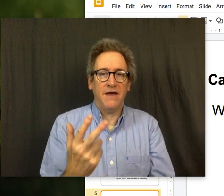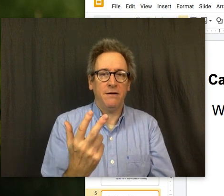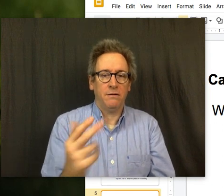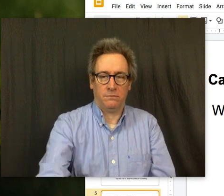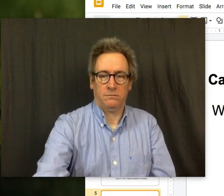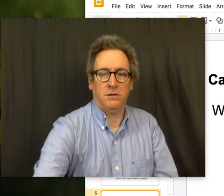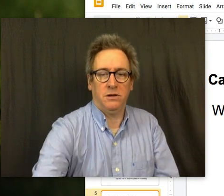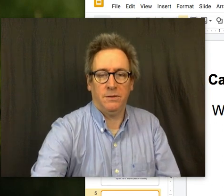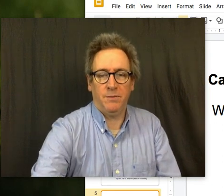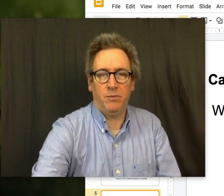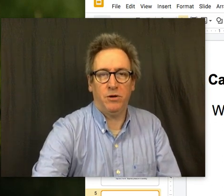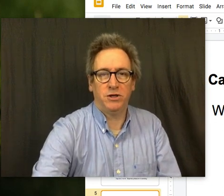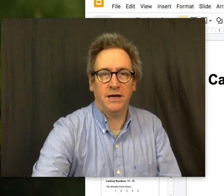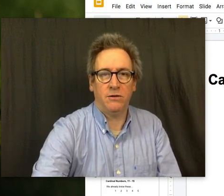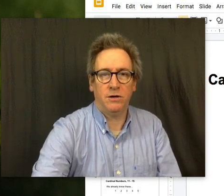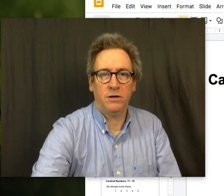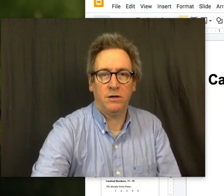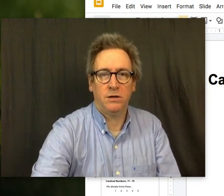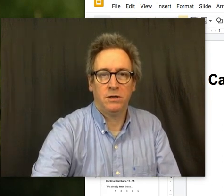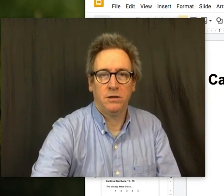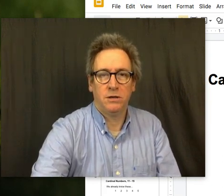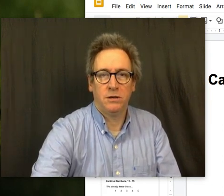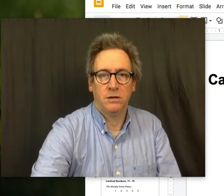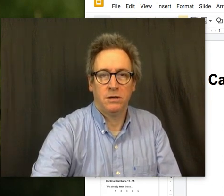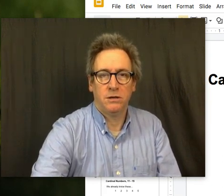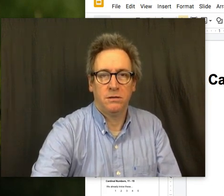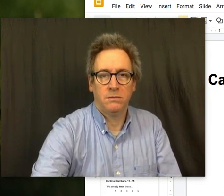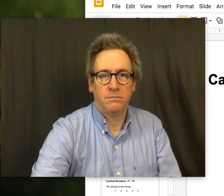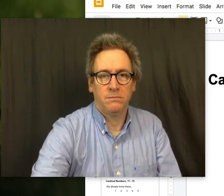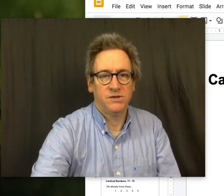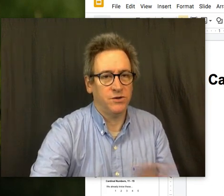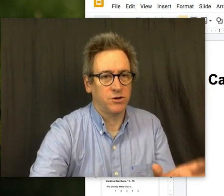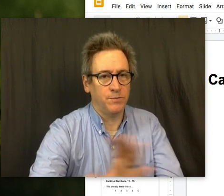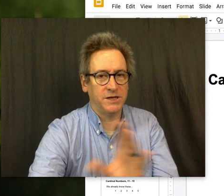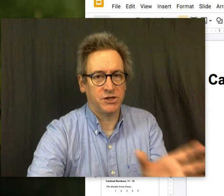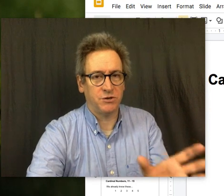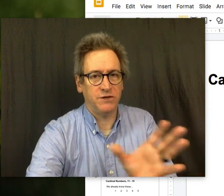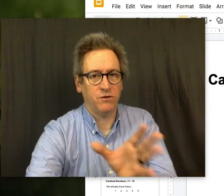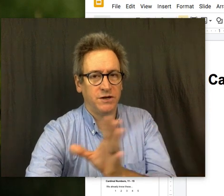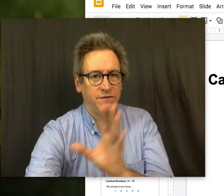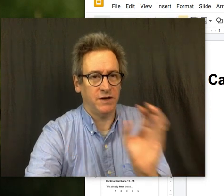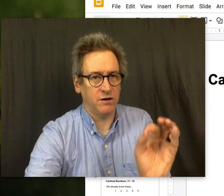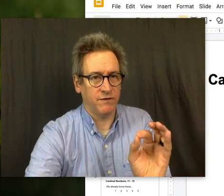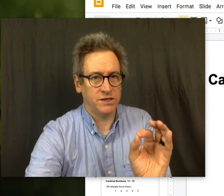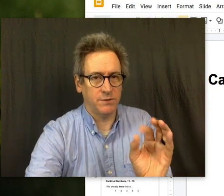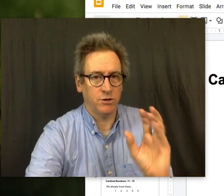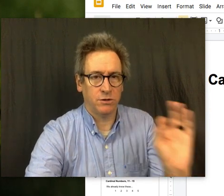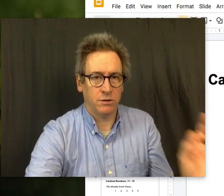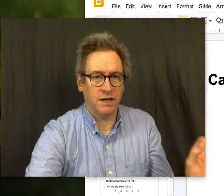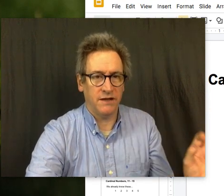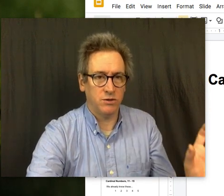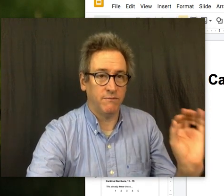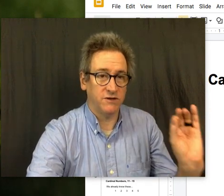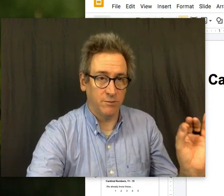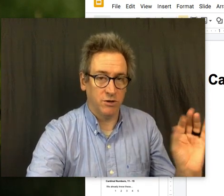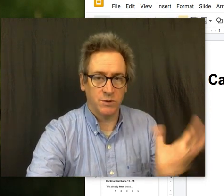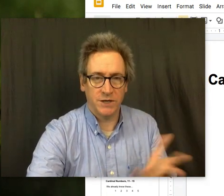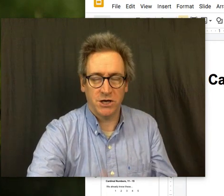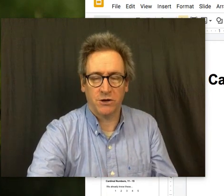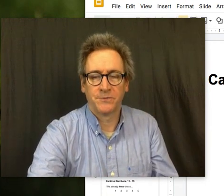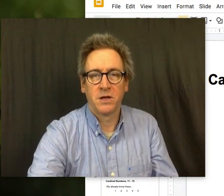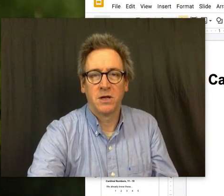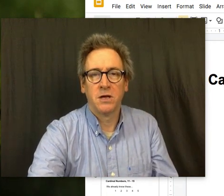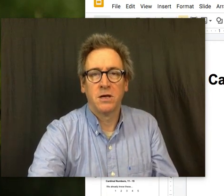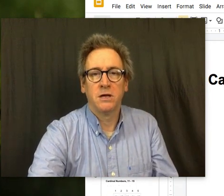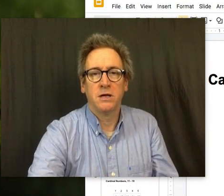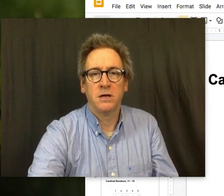And then let me push it down. So their groupings 13, 14, 15 are very similar. 11 and 12 are similar to each